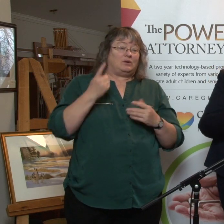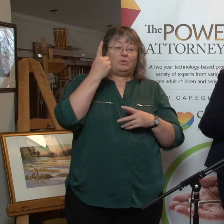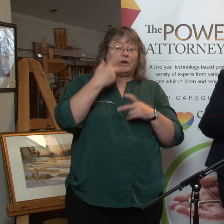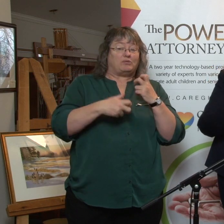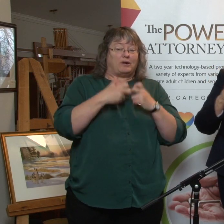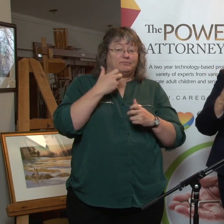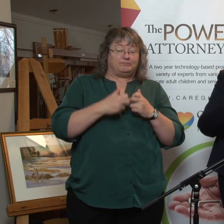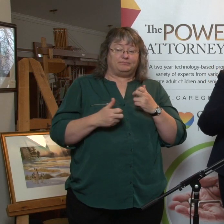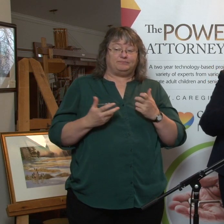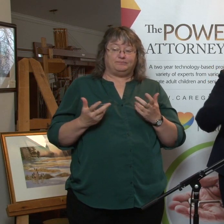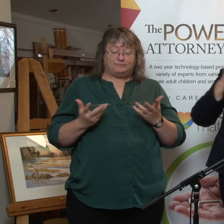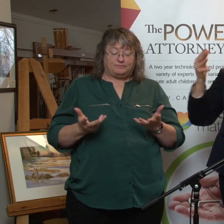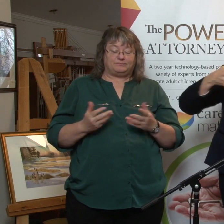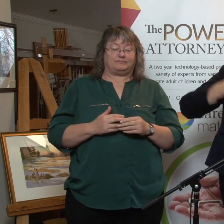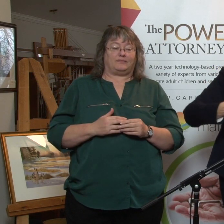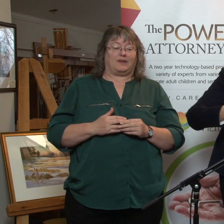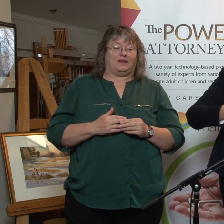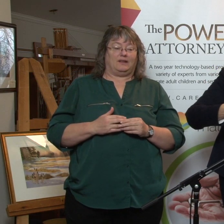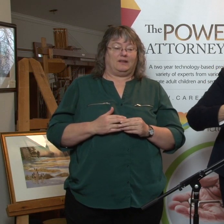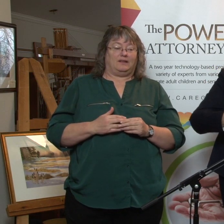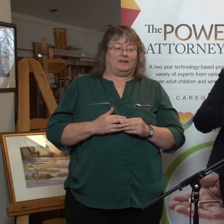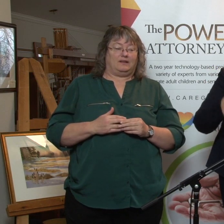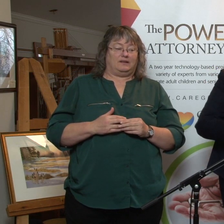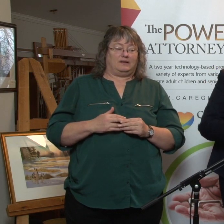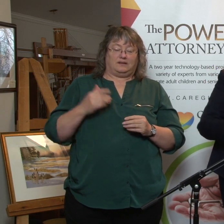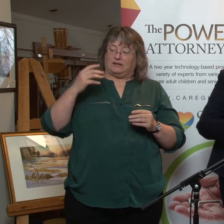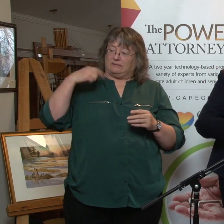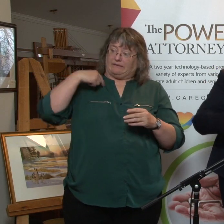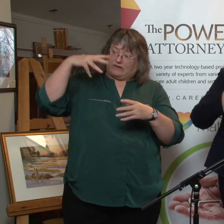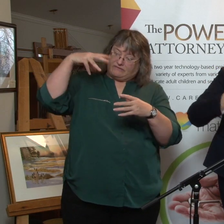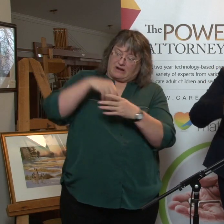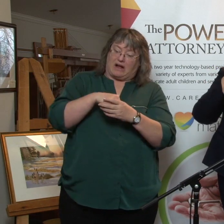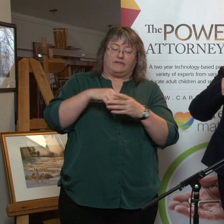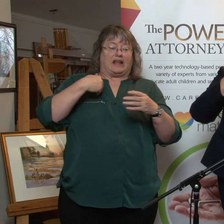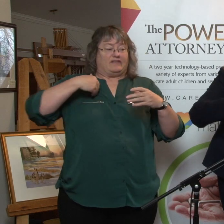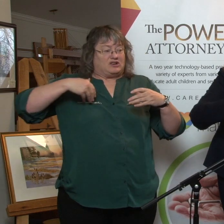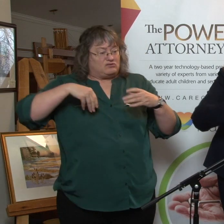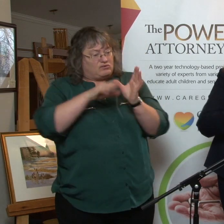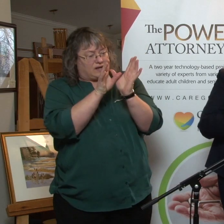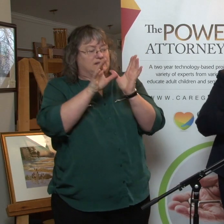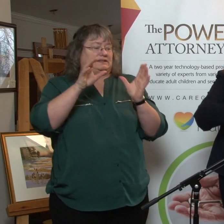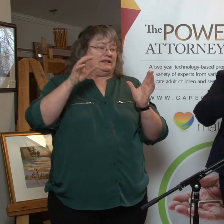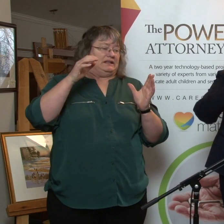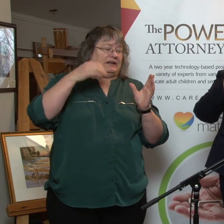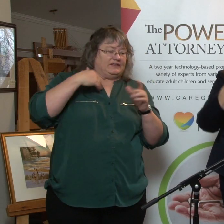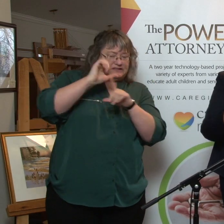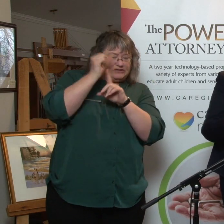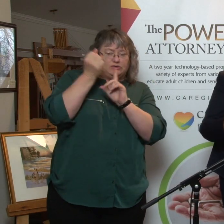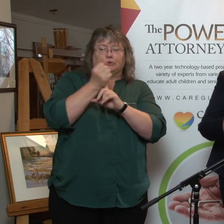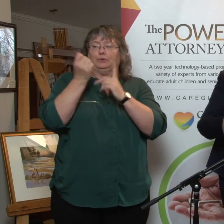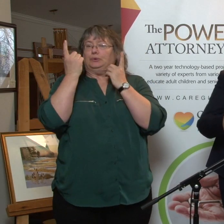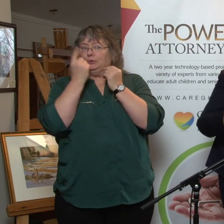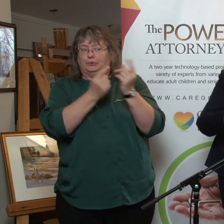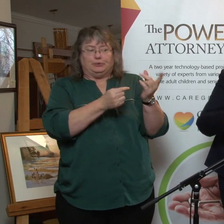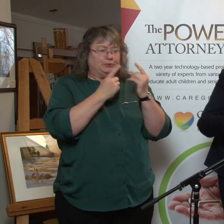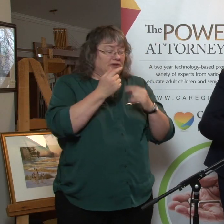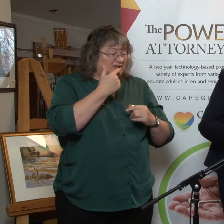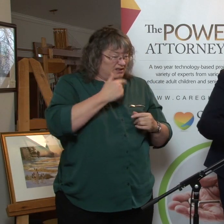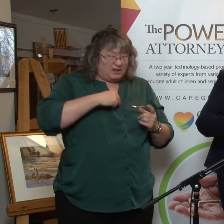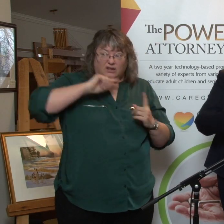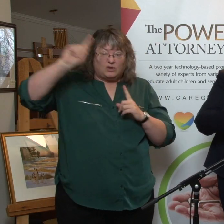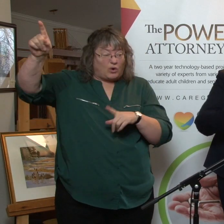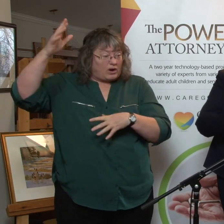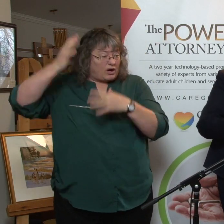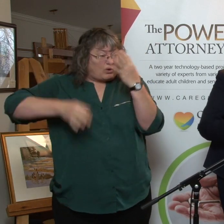what happens is that we're right in it. You know, you're in the crisis, what do I do today? And they're saying, well, get a court order, you have to